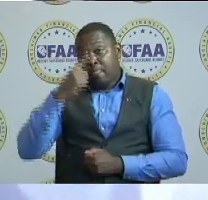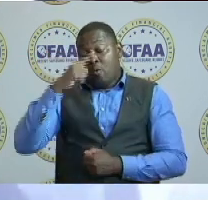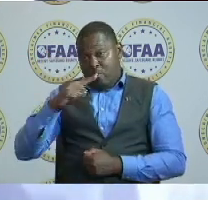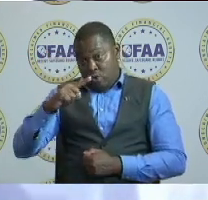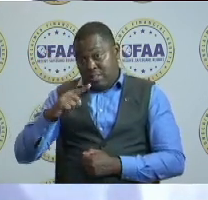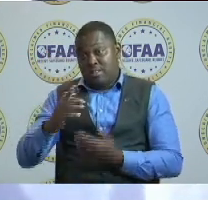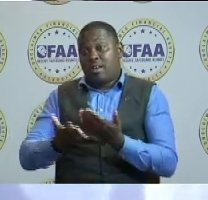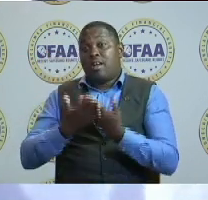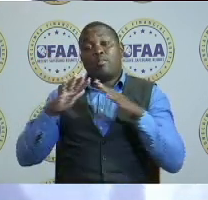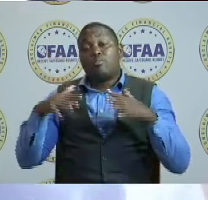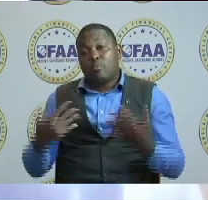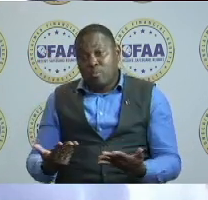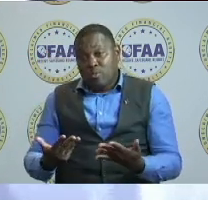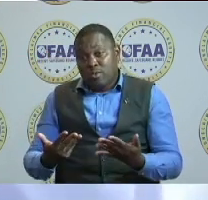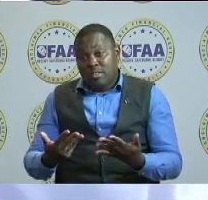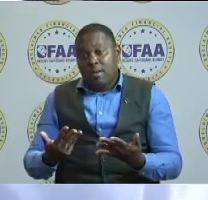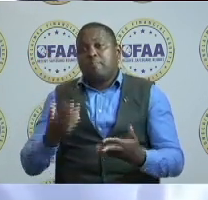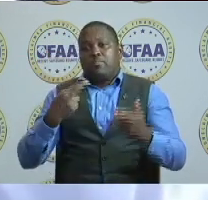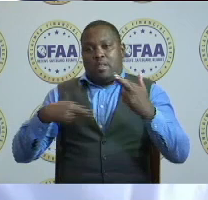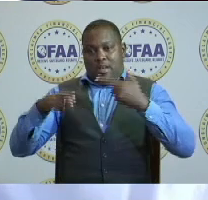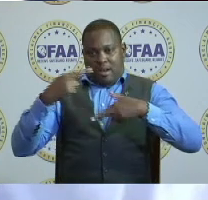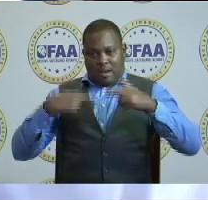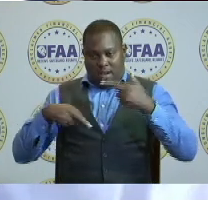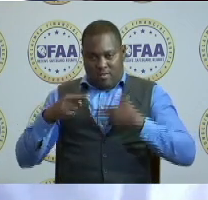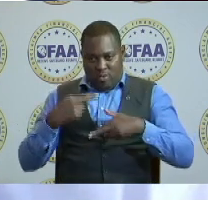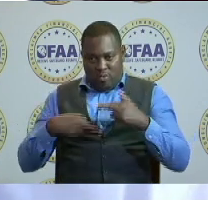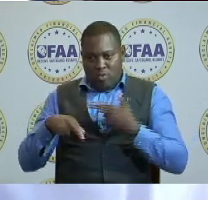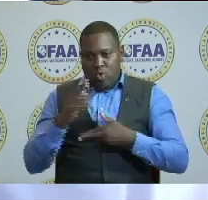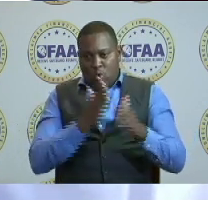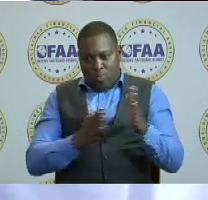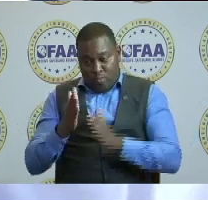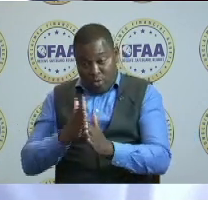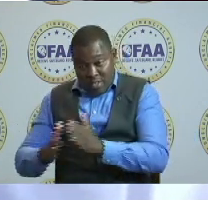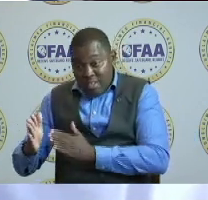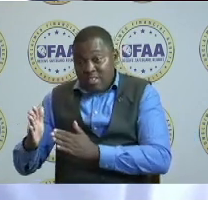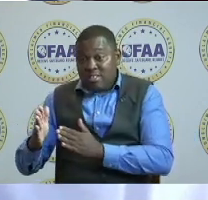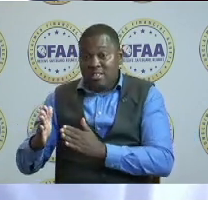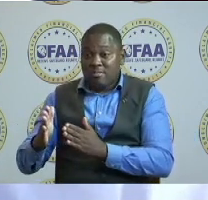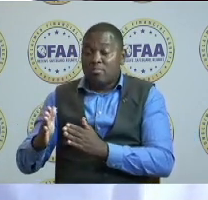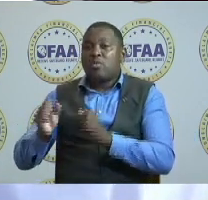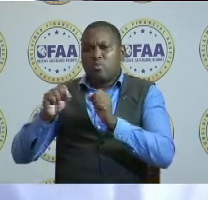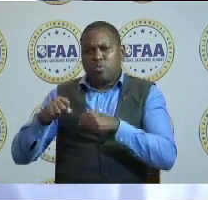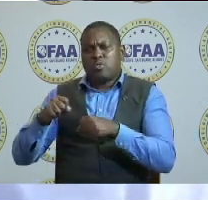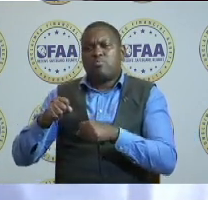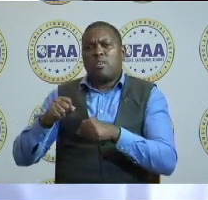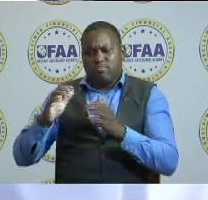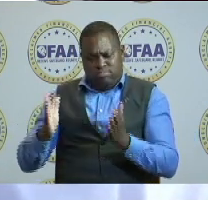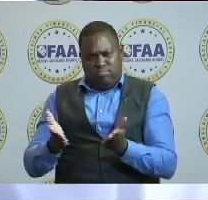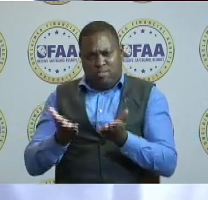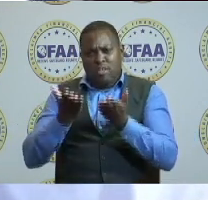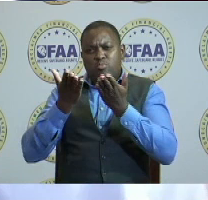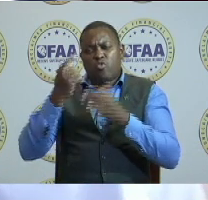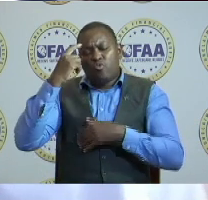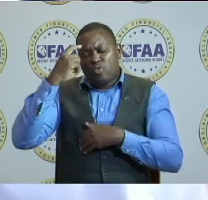four, for review a claims process from time to time to ensure modernization that